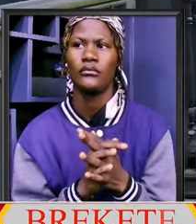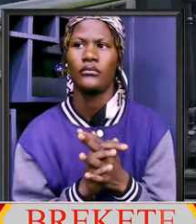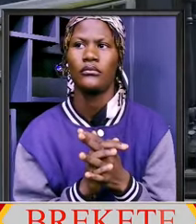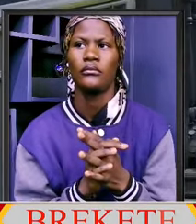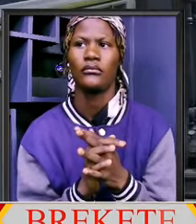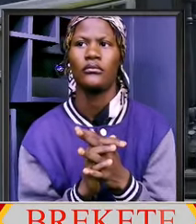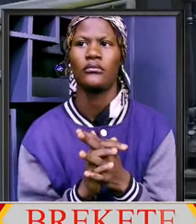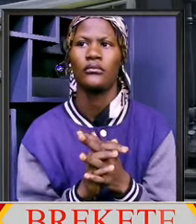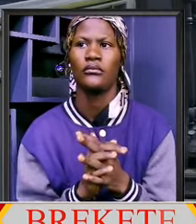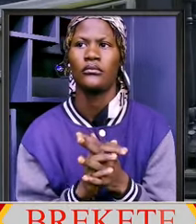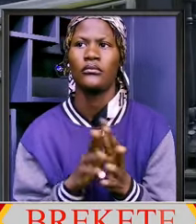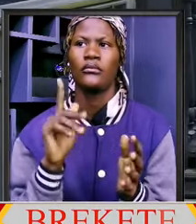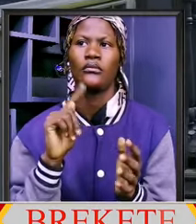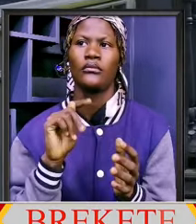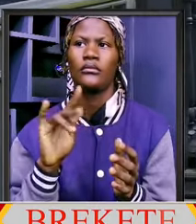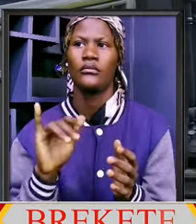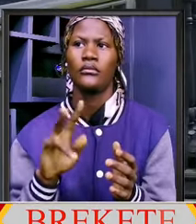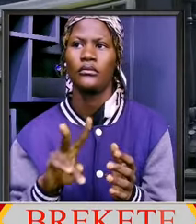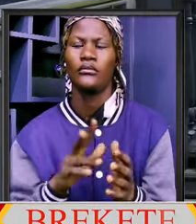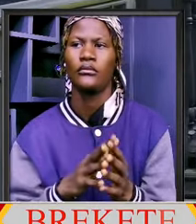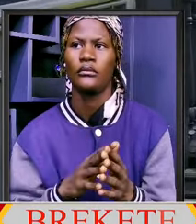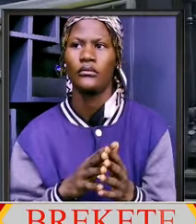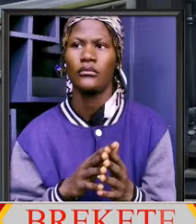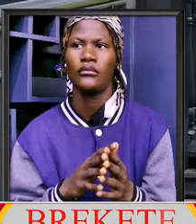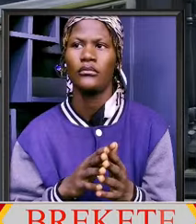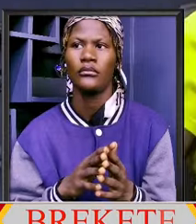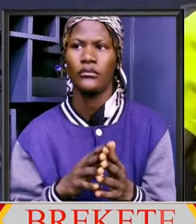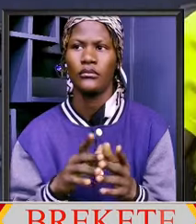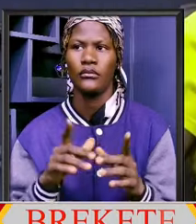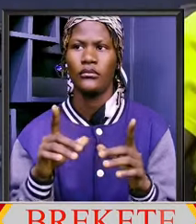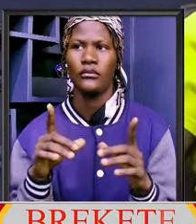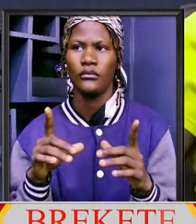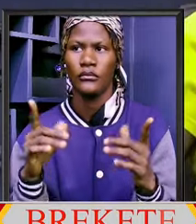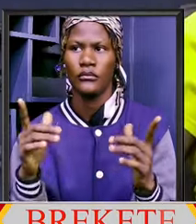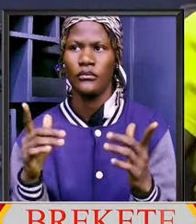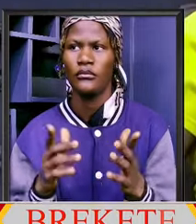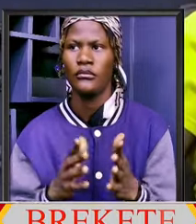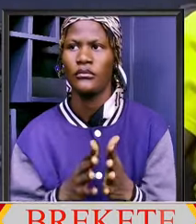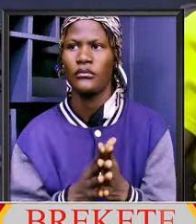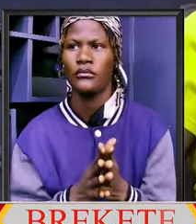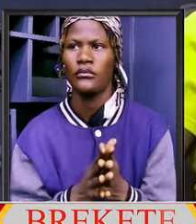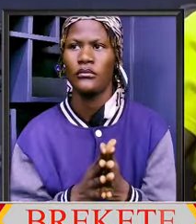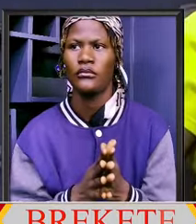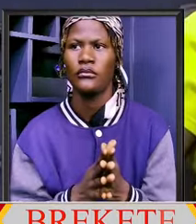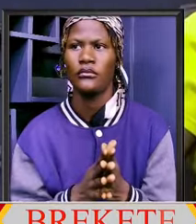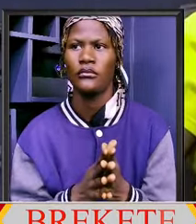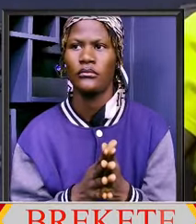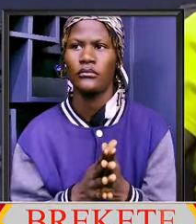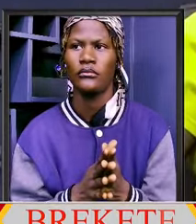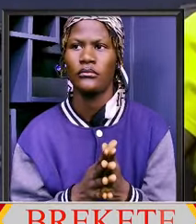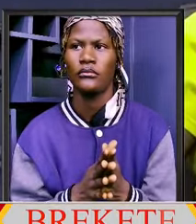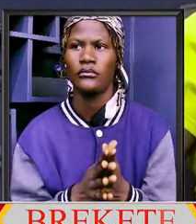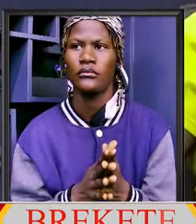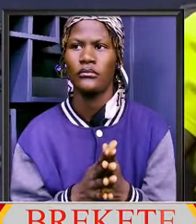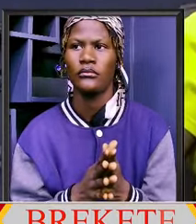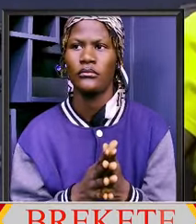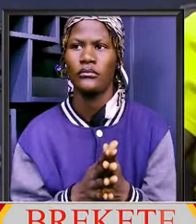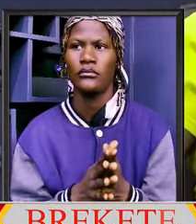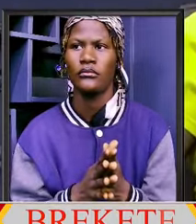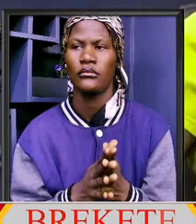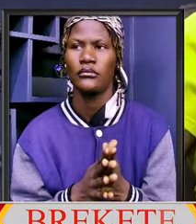T language. Yeah? T language. Yes, you go. I want you say Ghana too. Oh no, no,